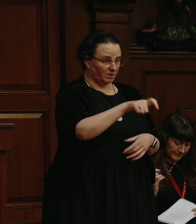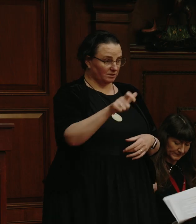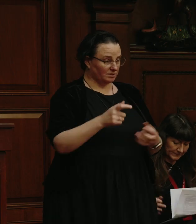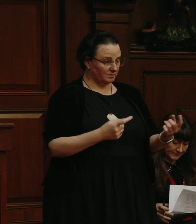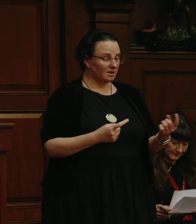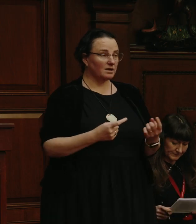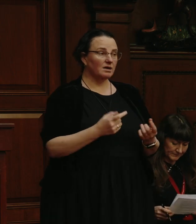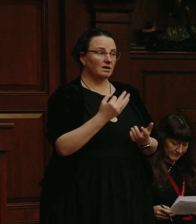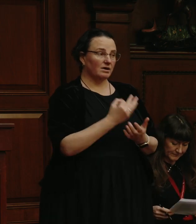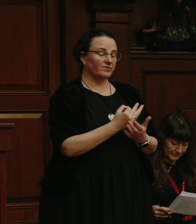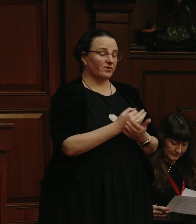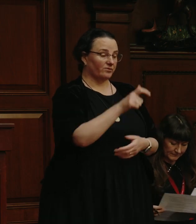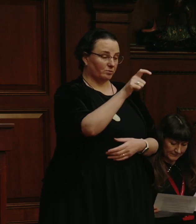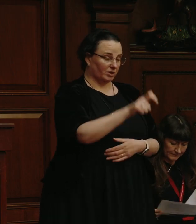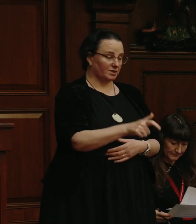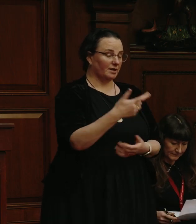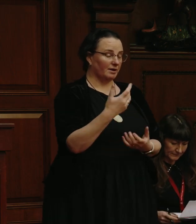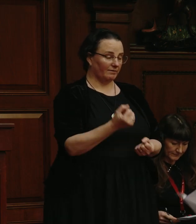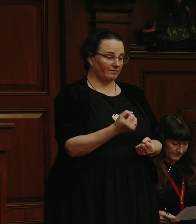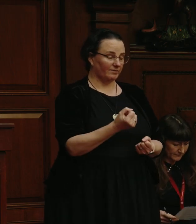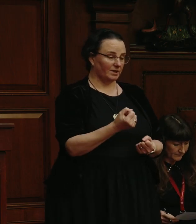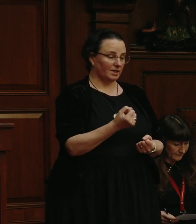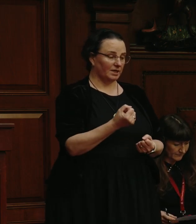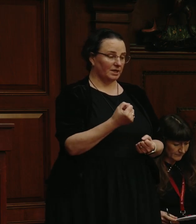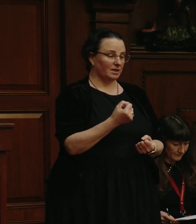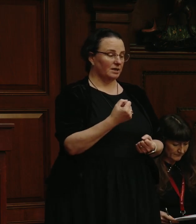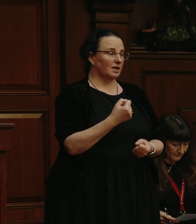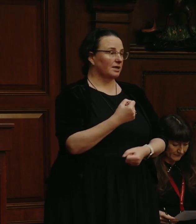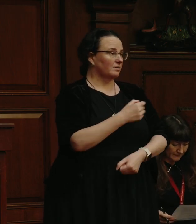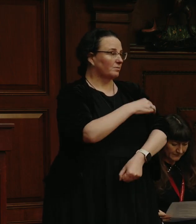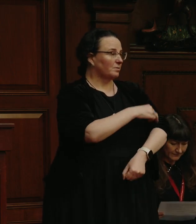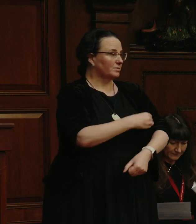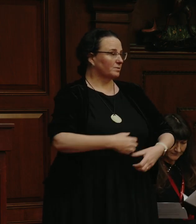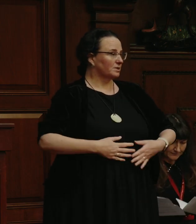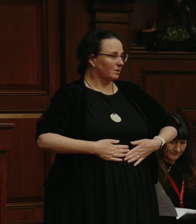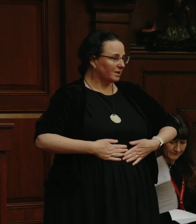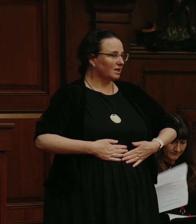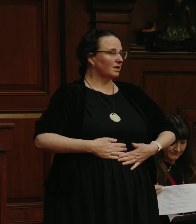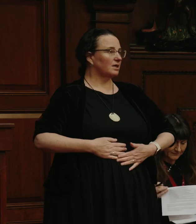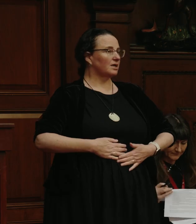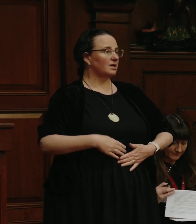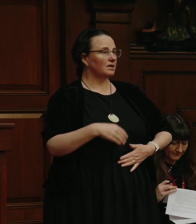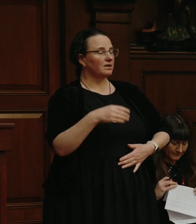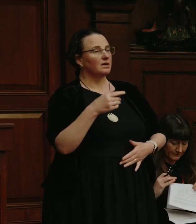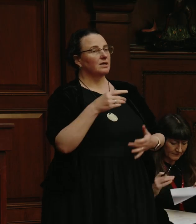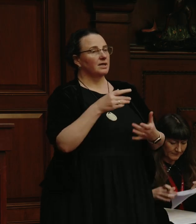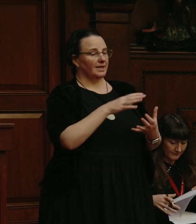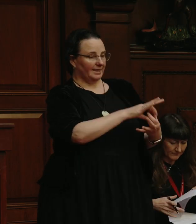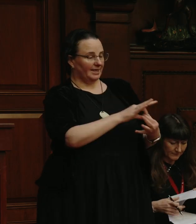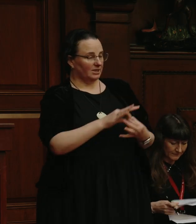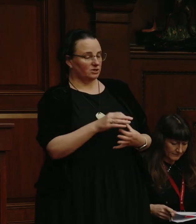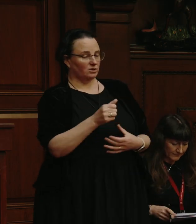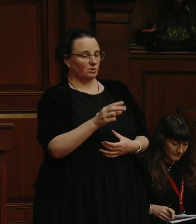It's very common for patients to have gastric issues in autoimmune diseases. but